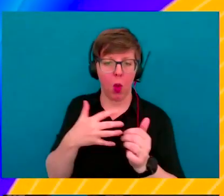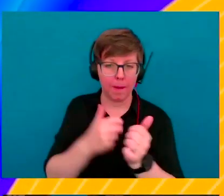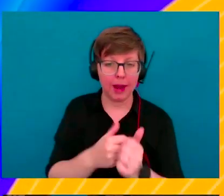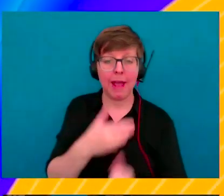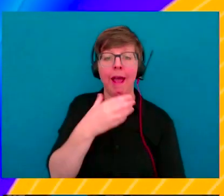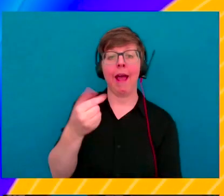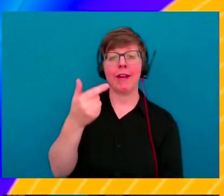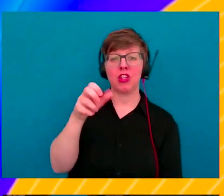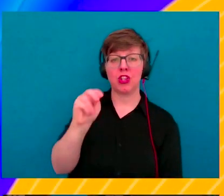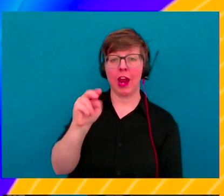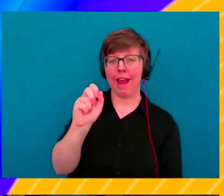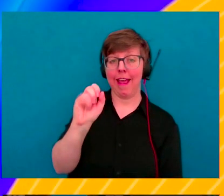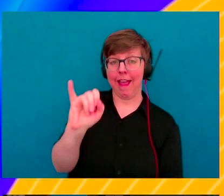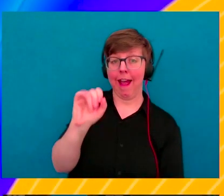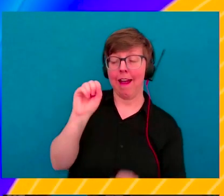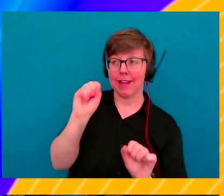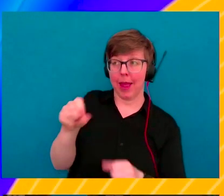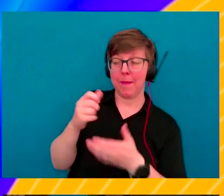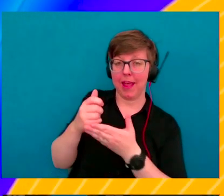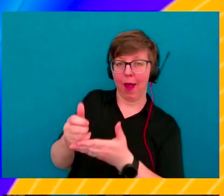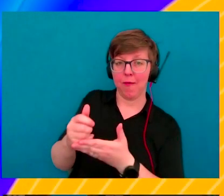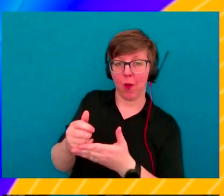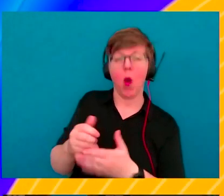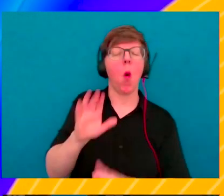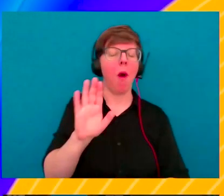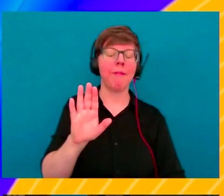Thank you for using her full name.